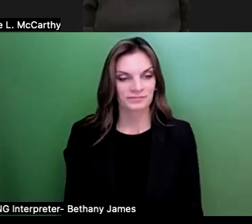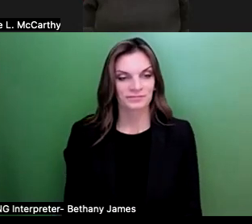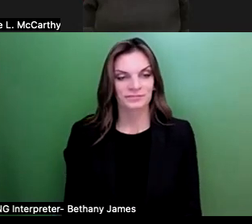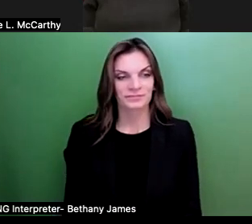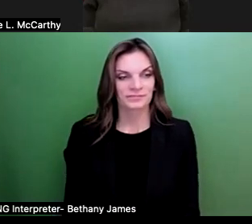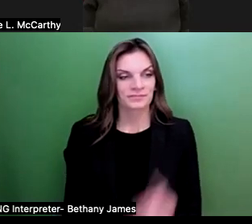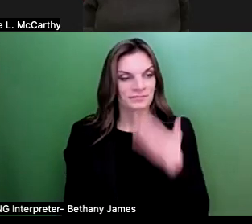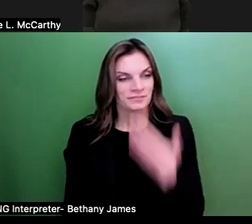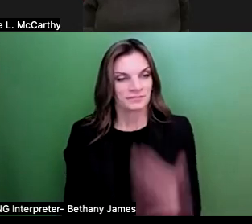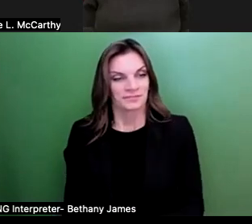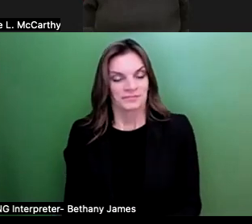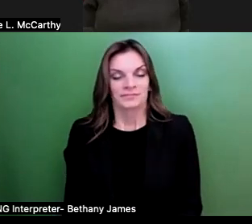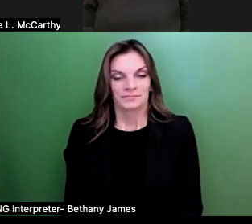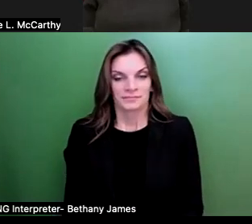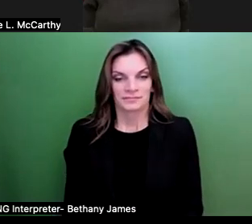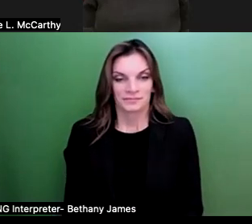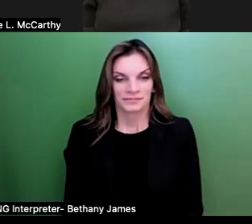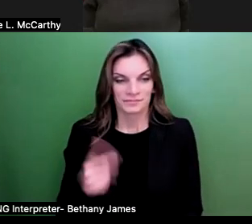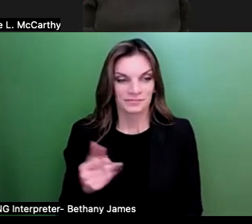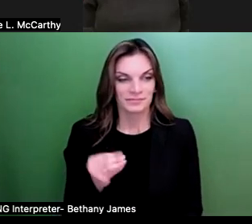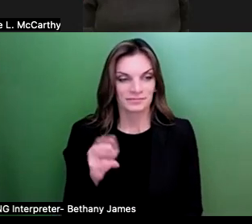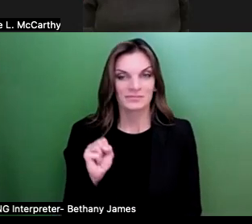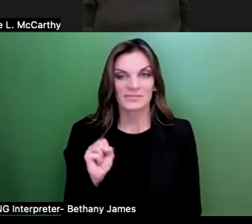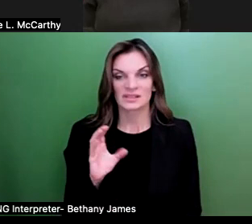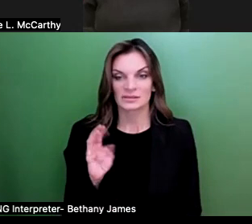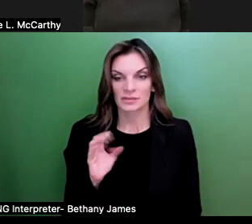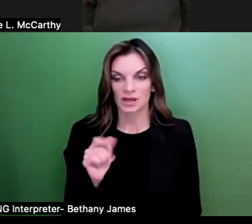you. Ms. McCarthy, same question.